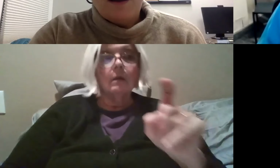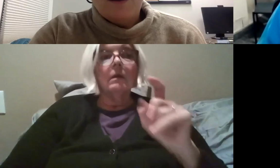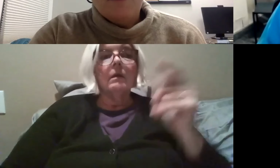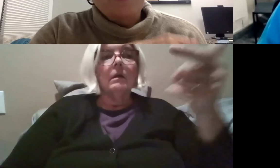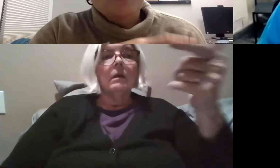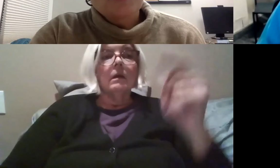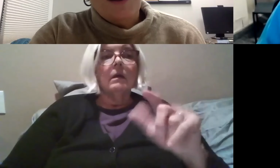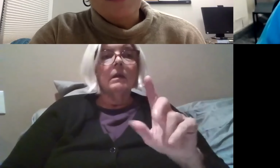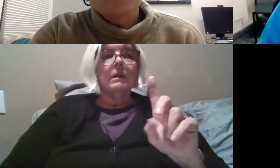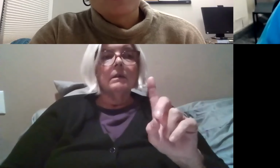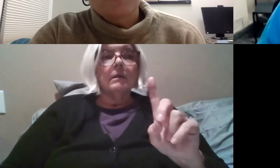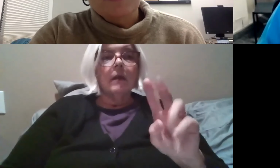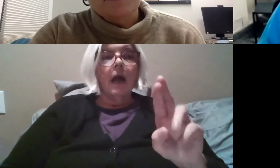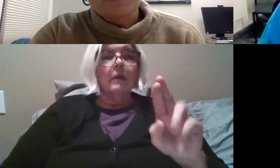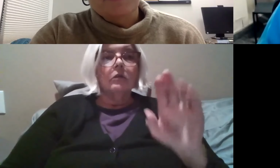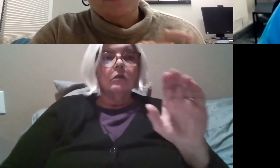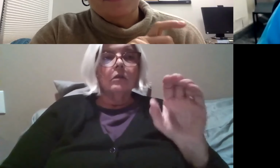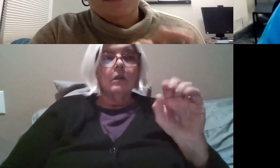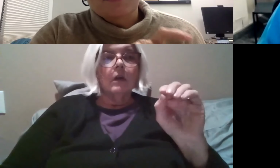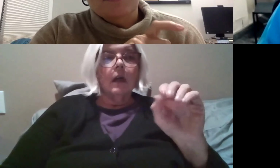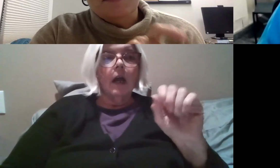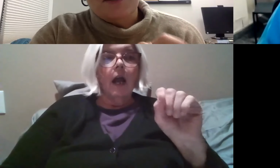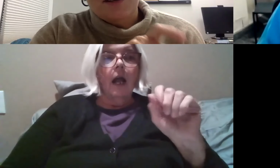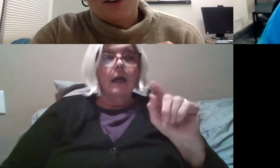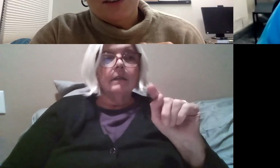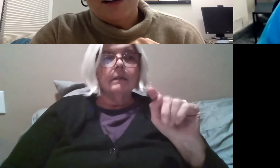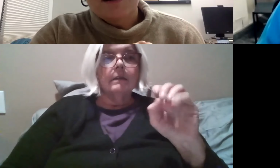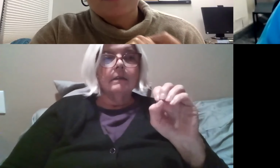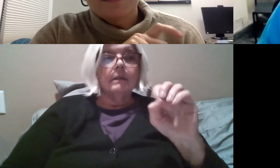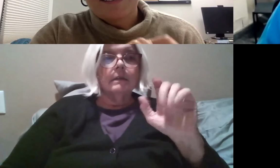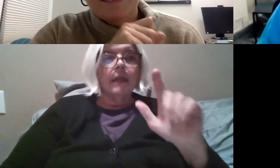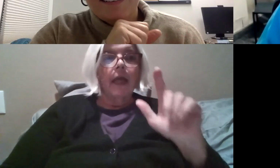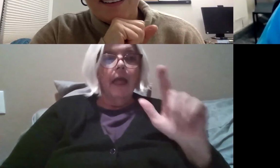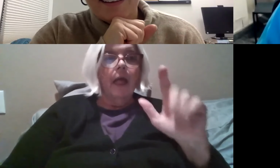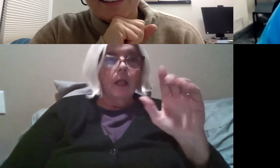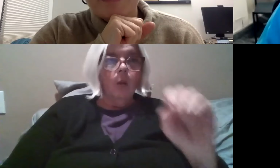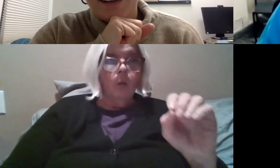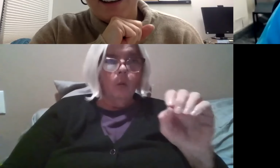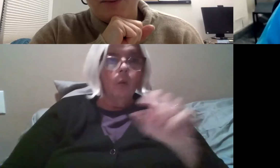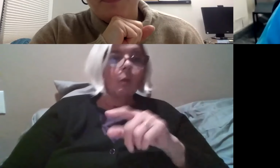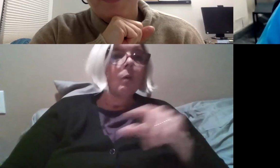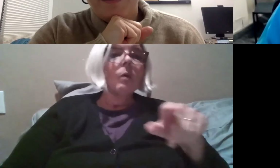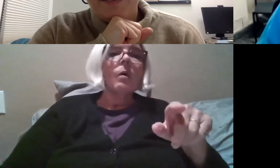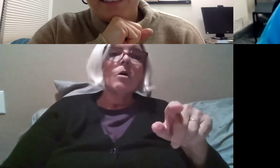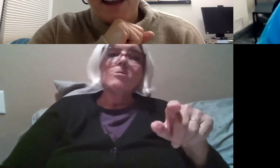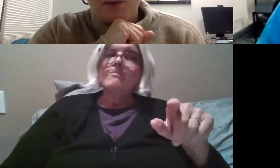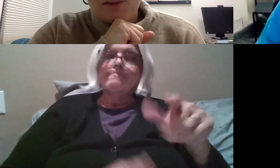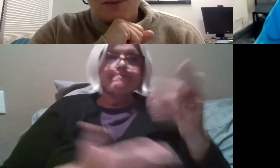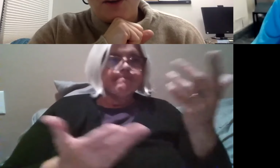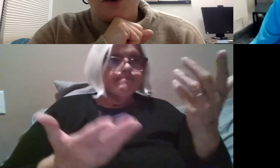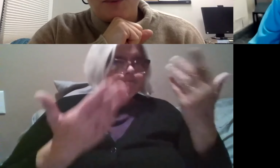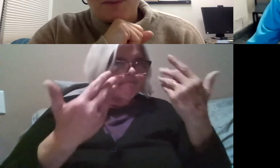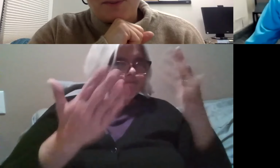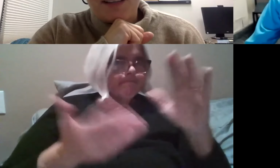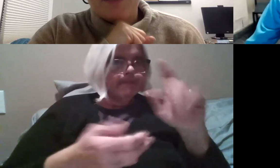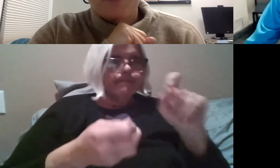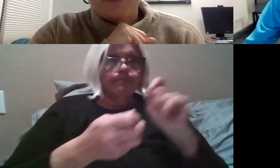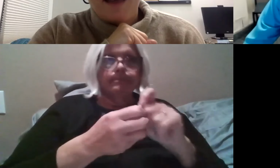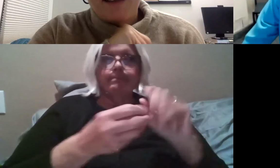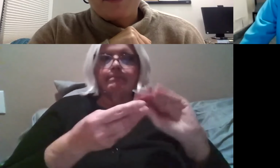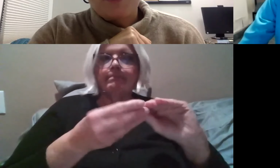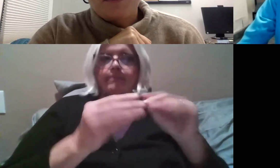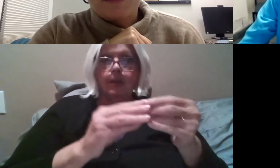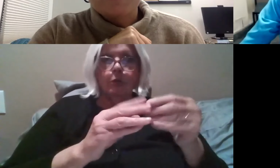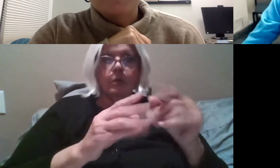group. And I did look very specifically at kids with special healthcare needs, that was well represented